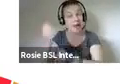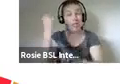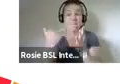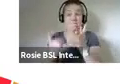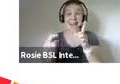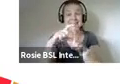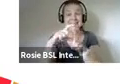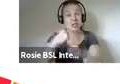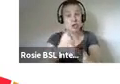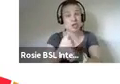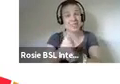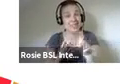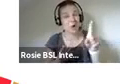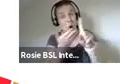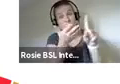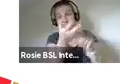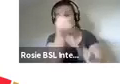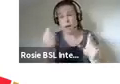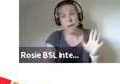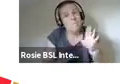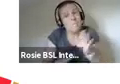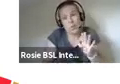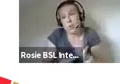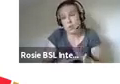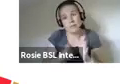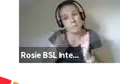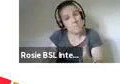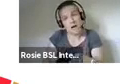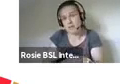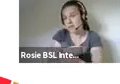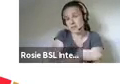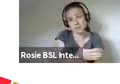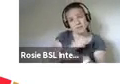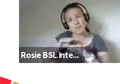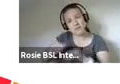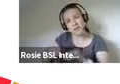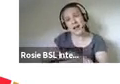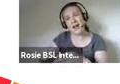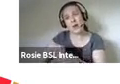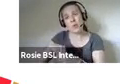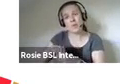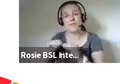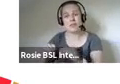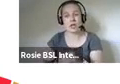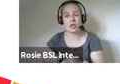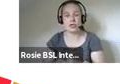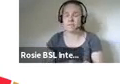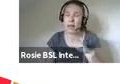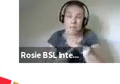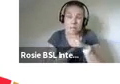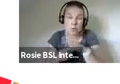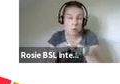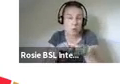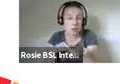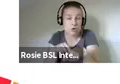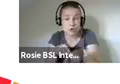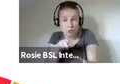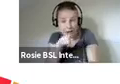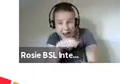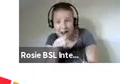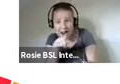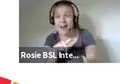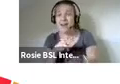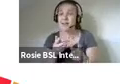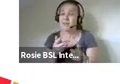up human capital. It's really important that we know and track the investments required, because the Lancet series